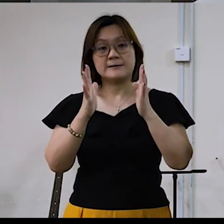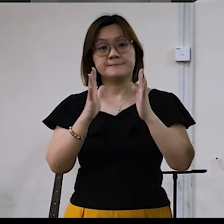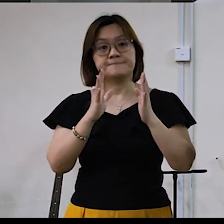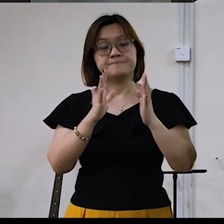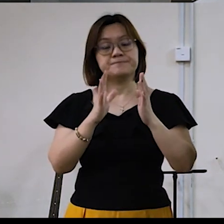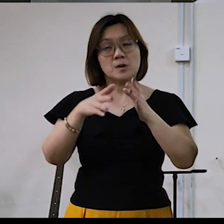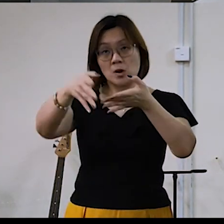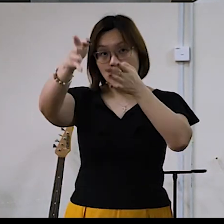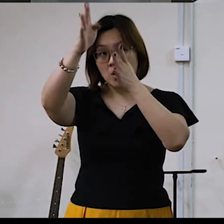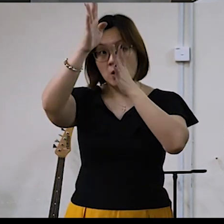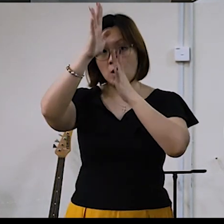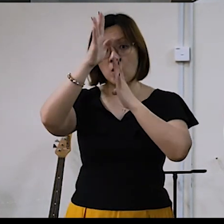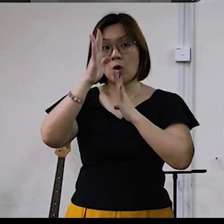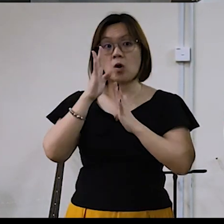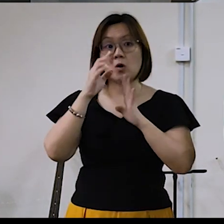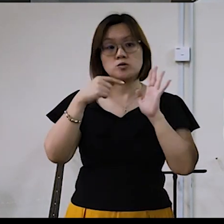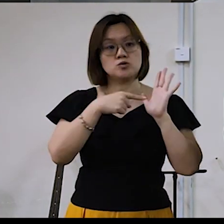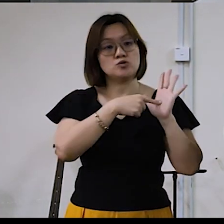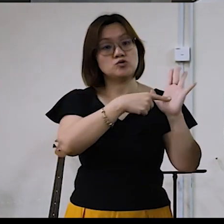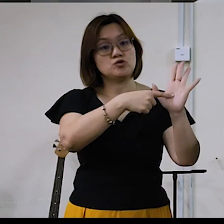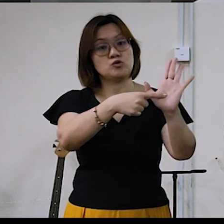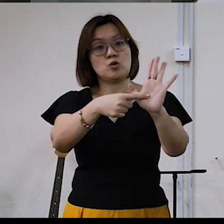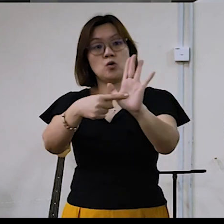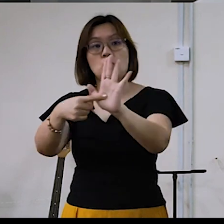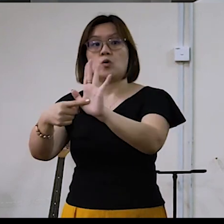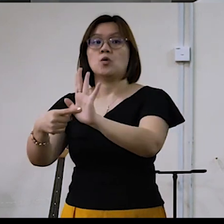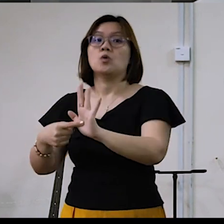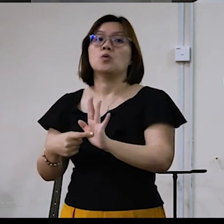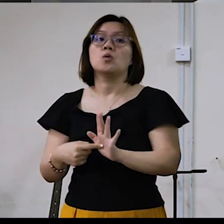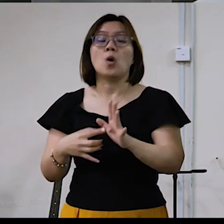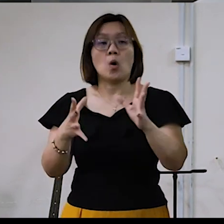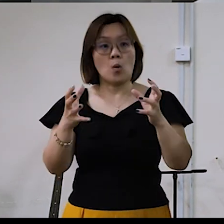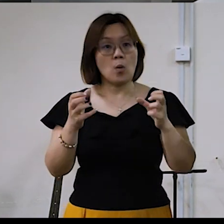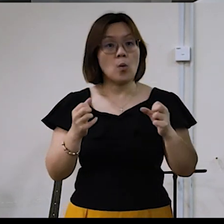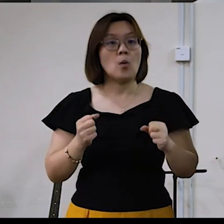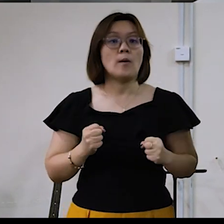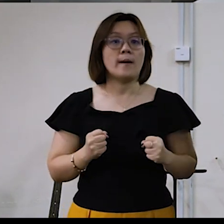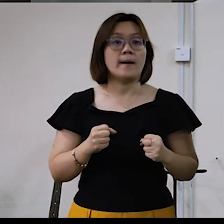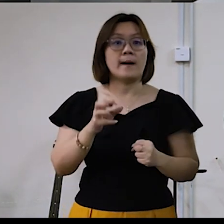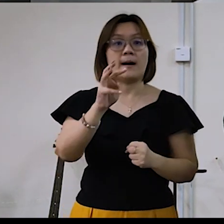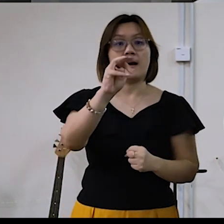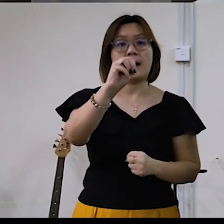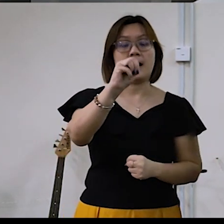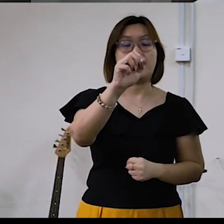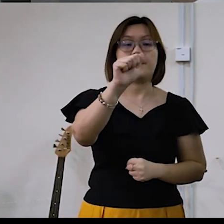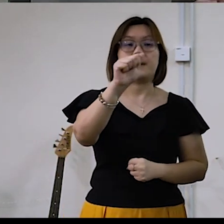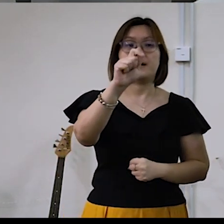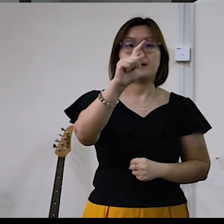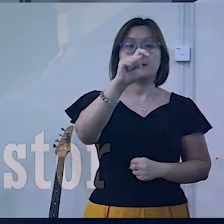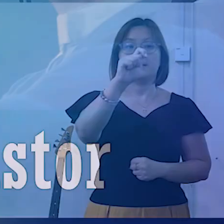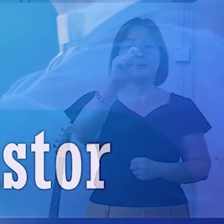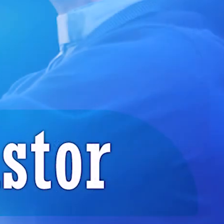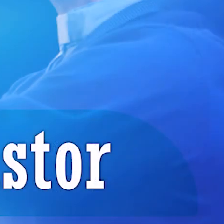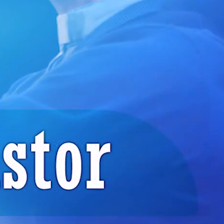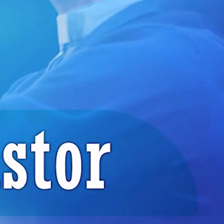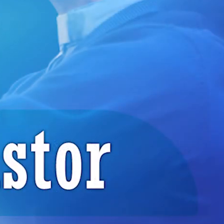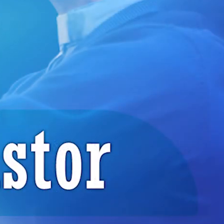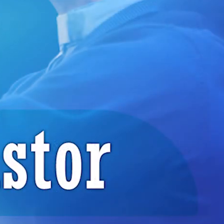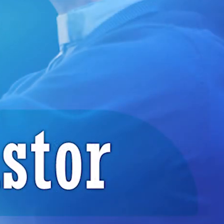on Matthias, and he was numbered with the 11. So he became the new number 12 apostles.